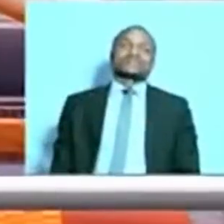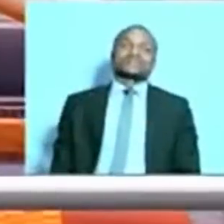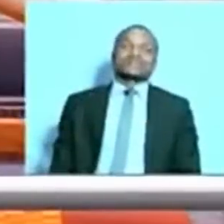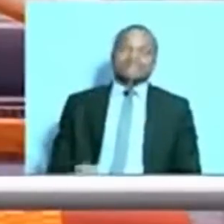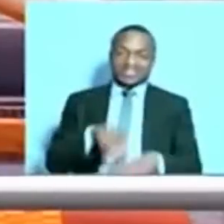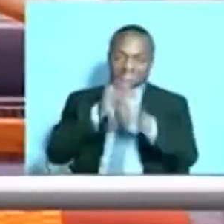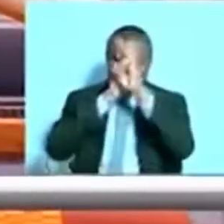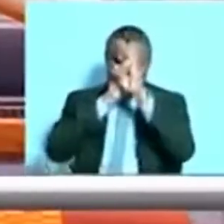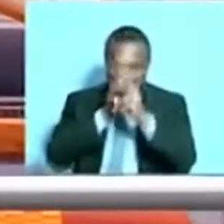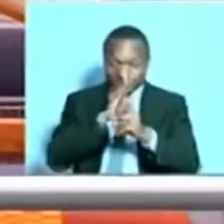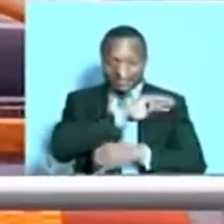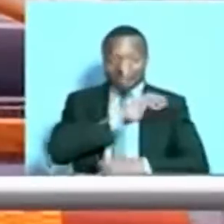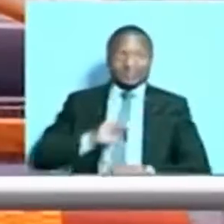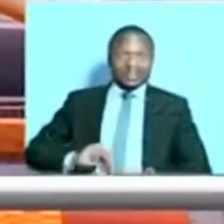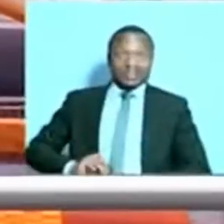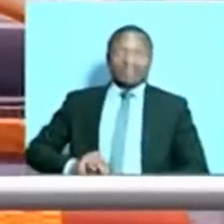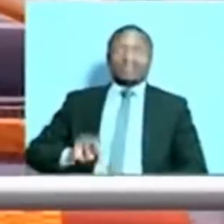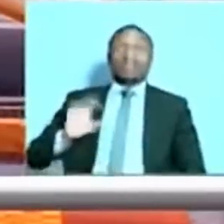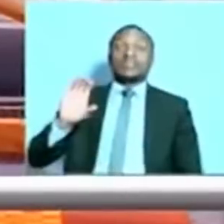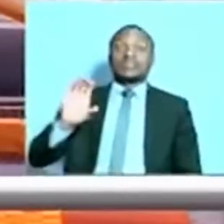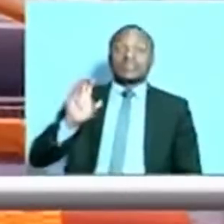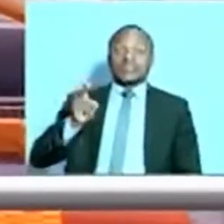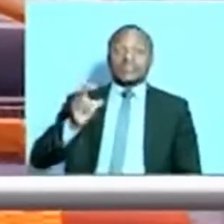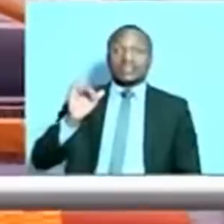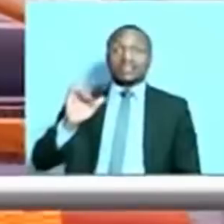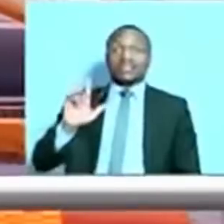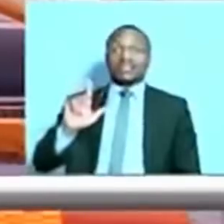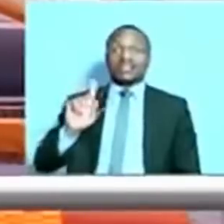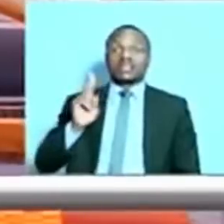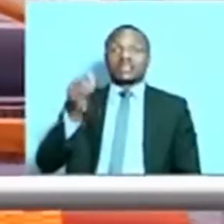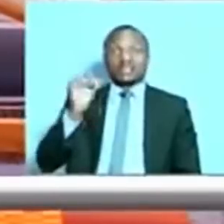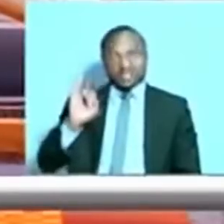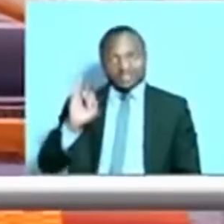The Honorable Member for Chirubi.